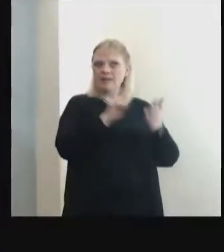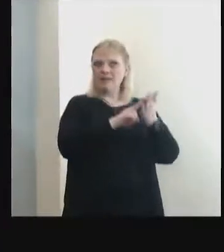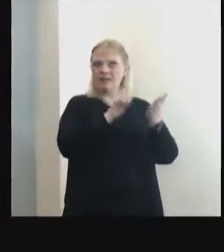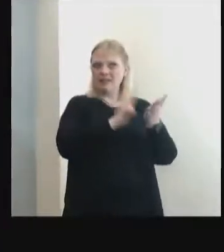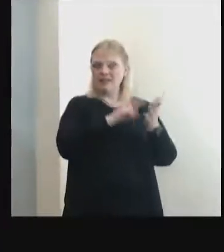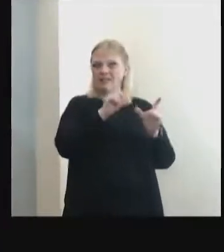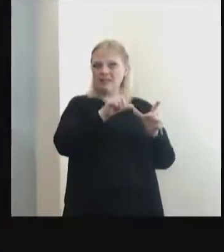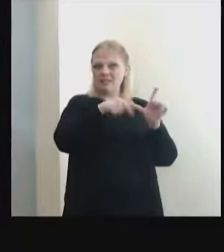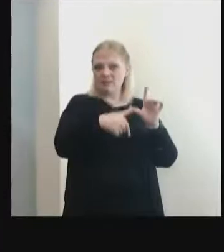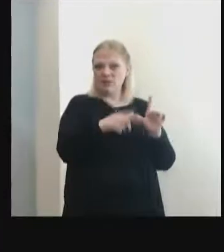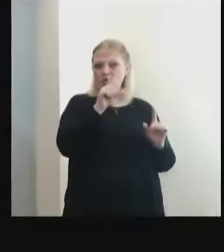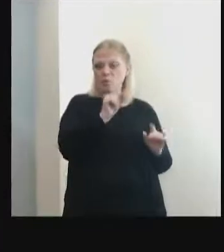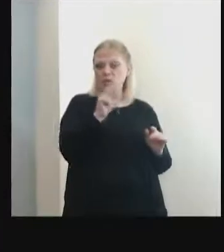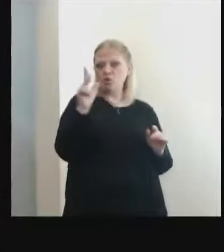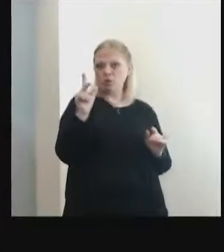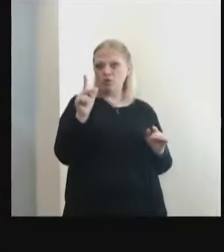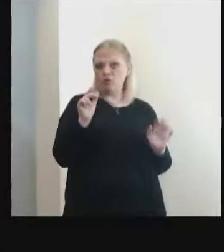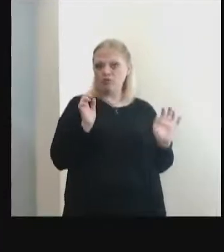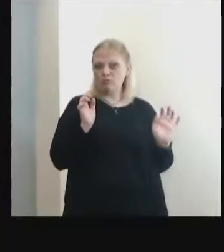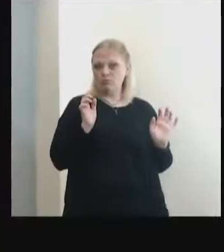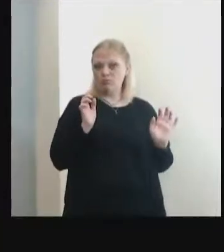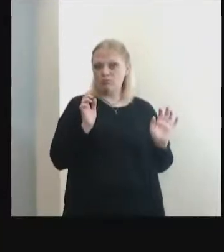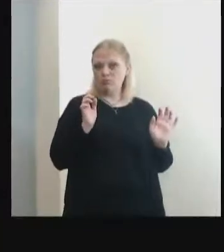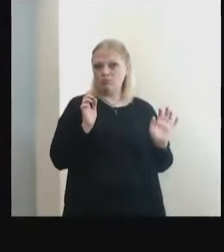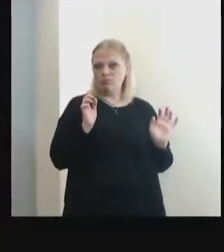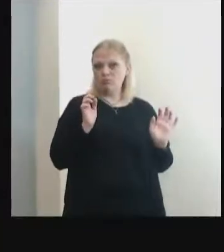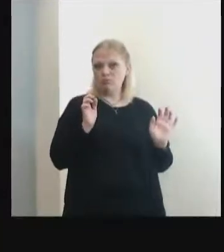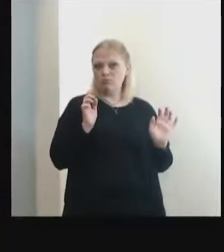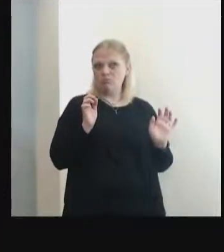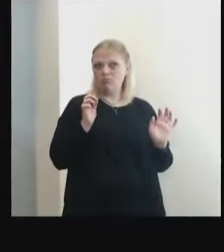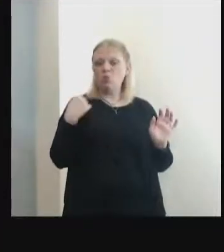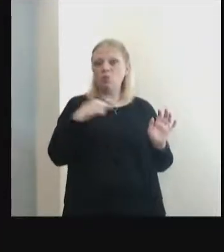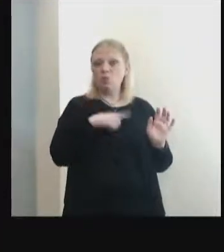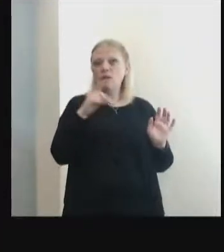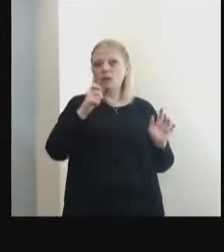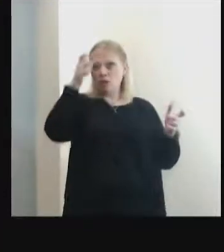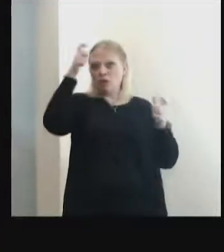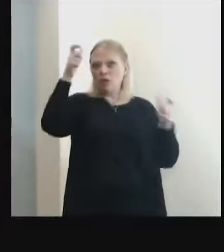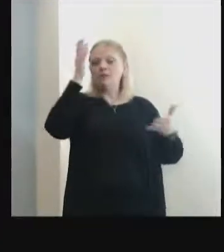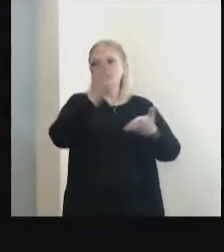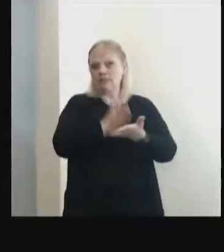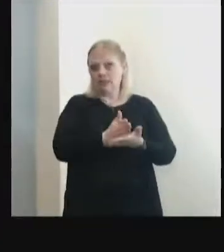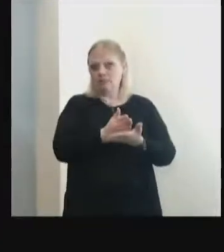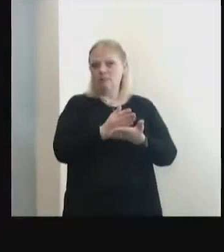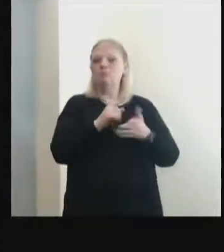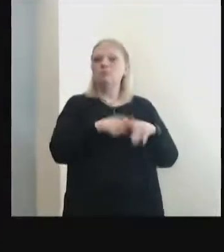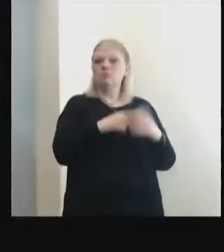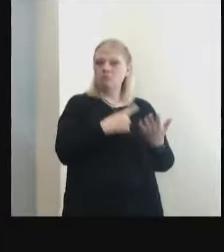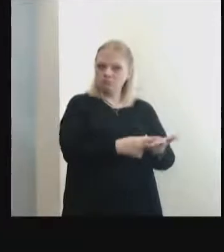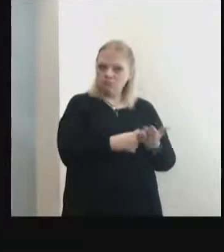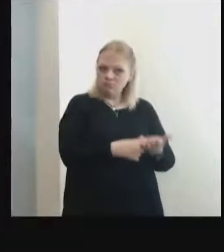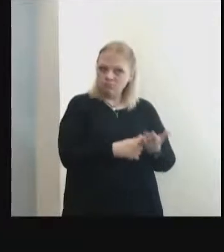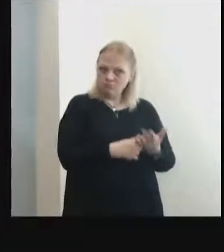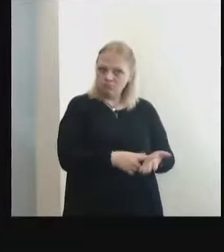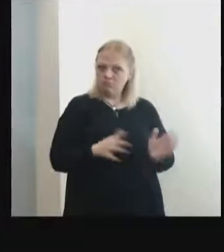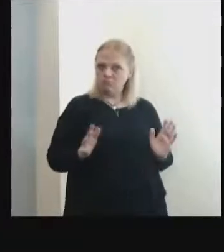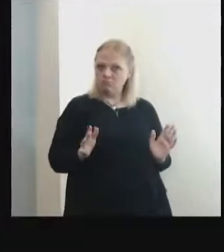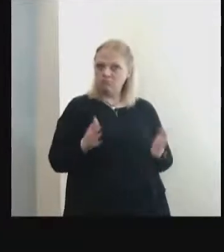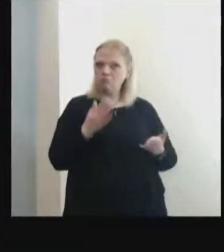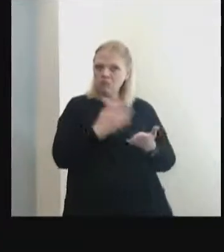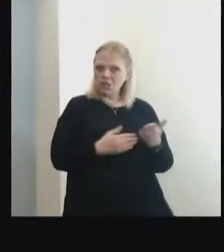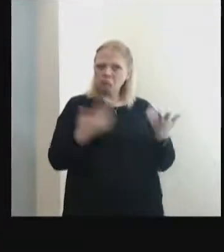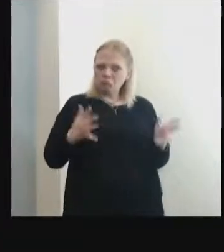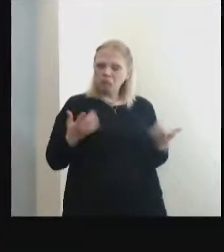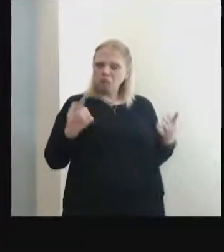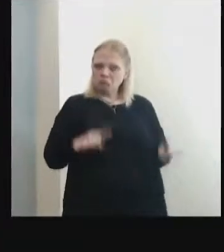in 2023, and as a result, we need to get off our high horses and get those discussions going, and some of those discussions have happened